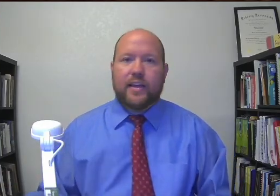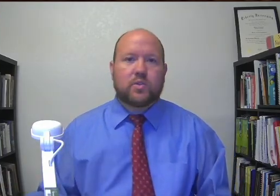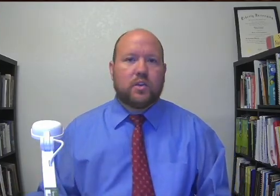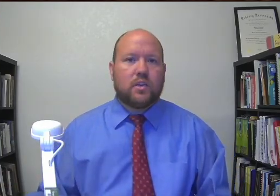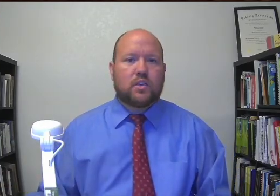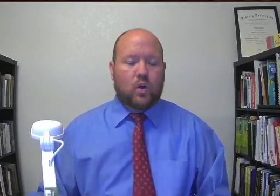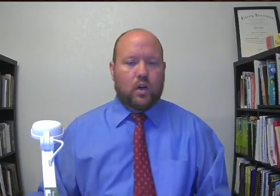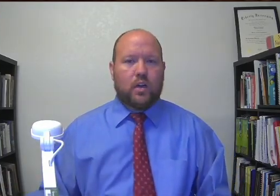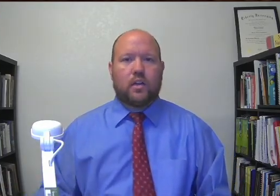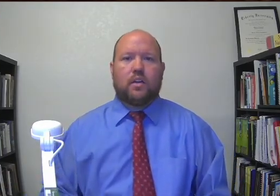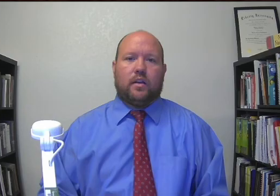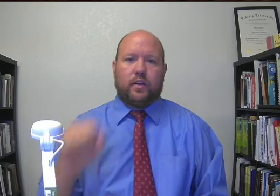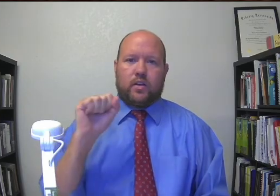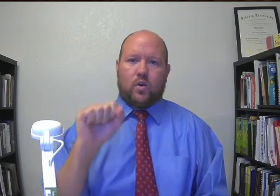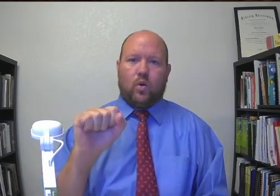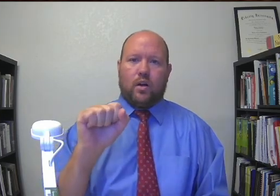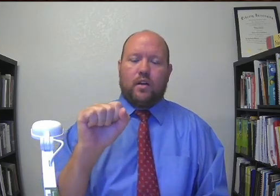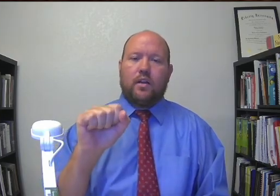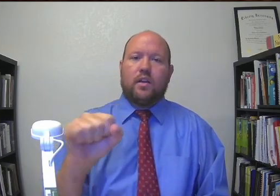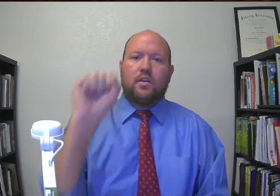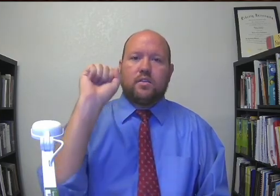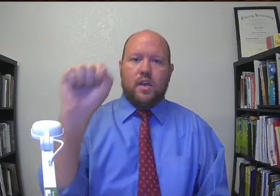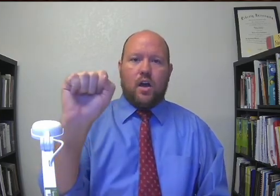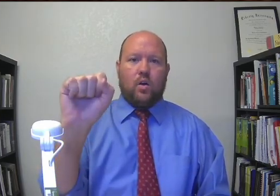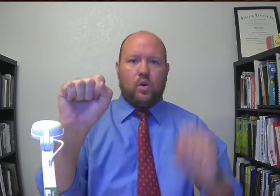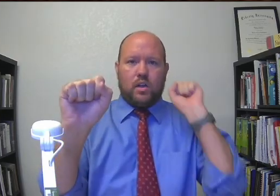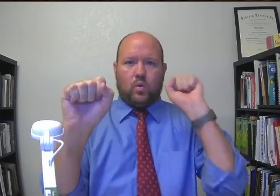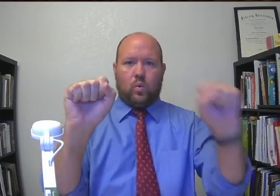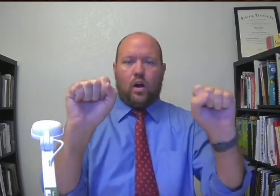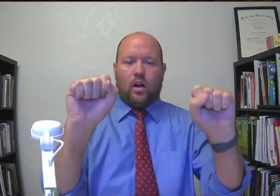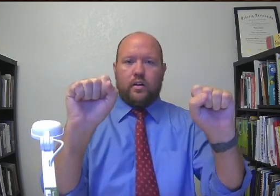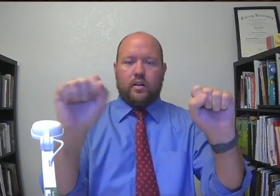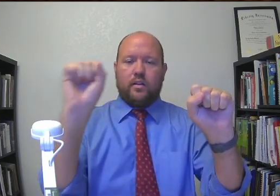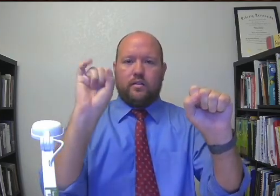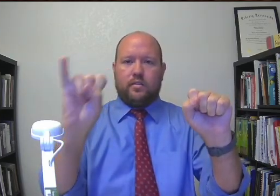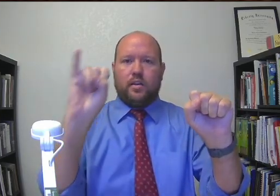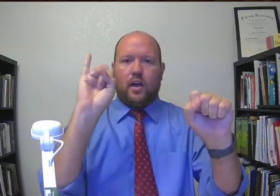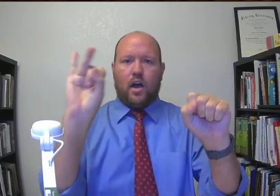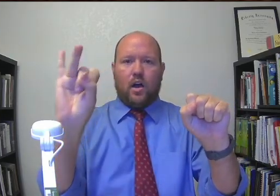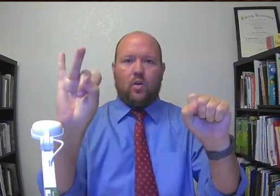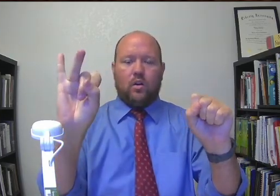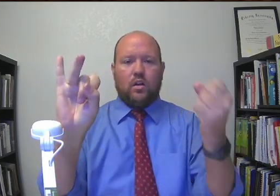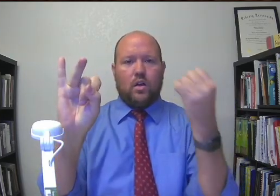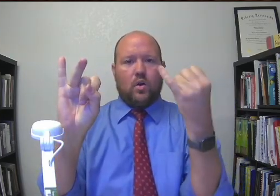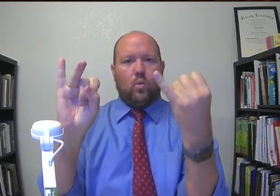And last one, toward. Toward. Toward.